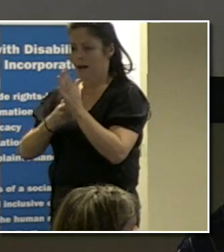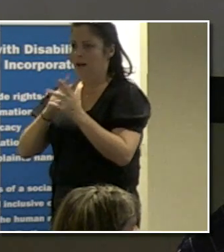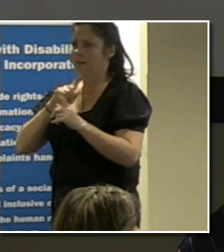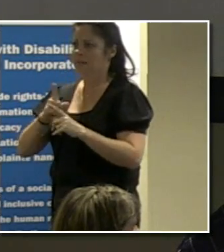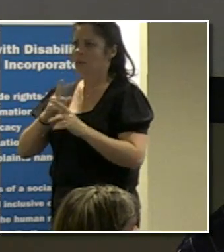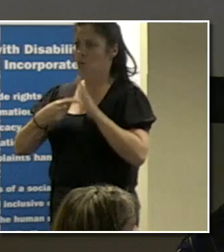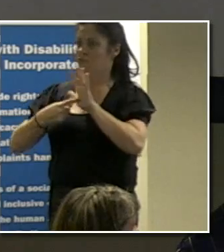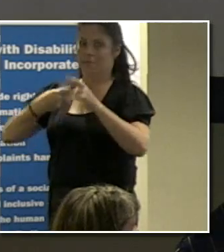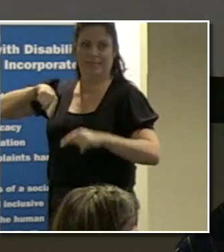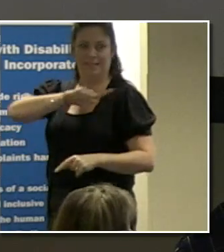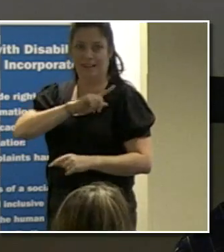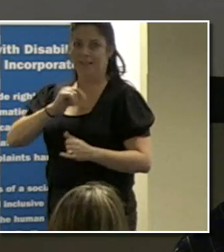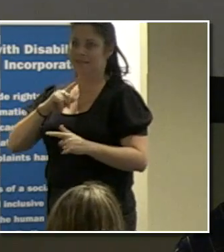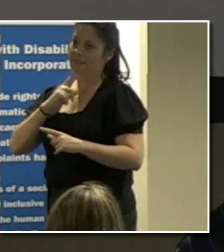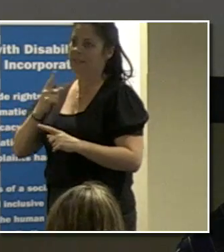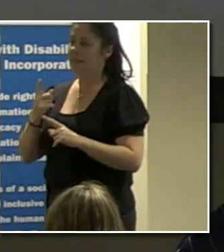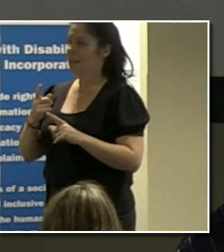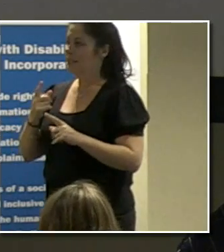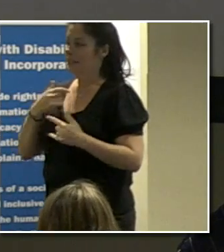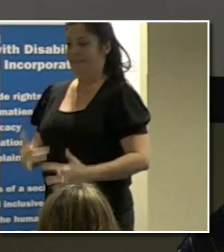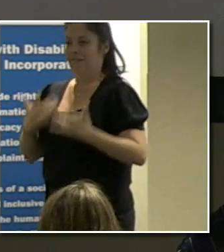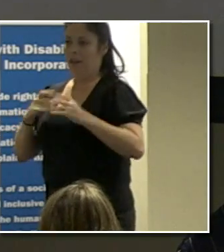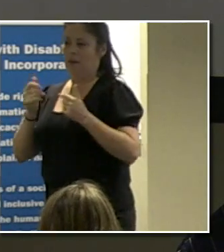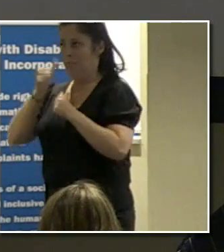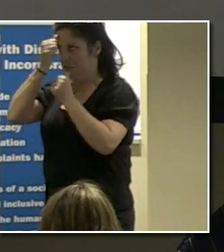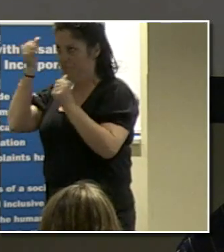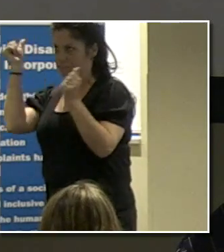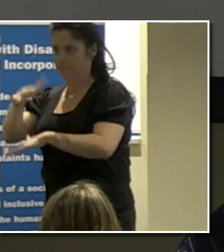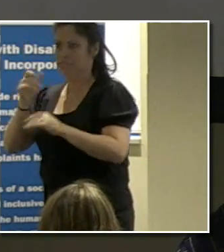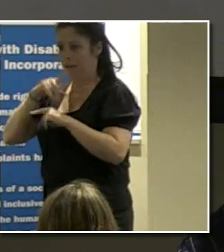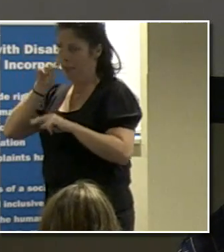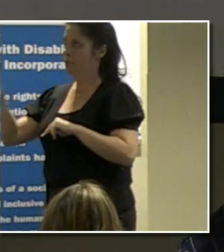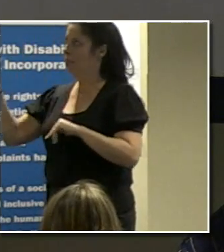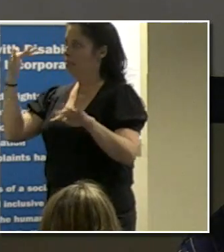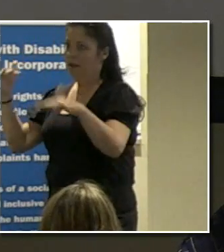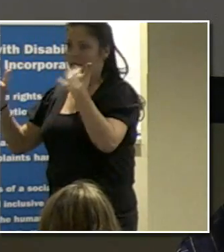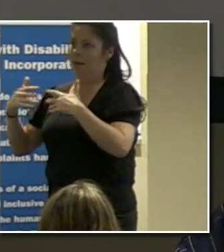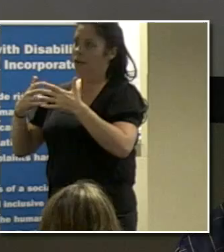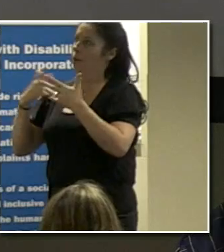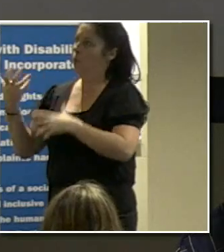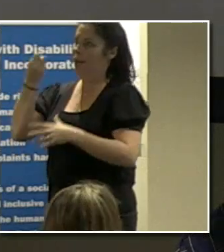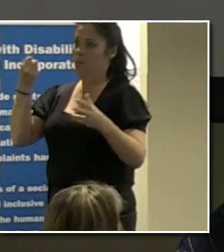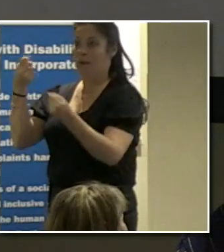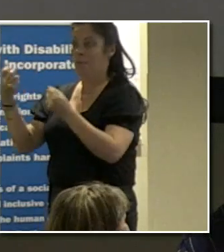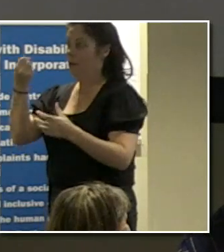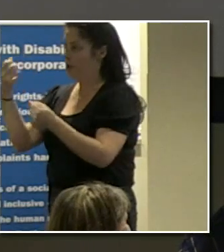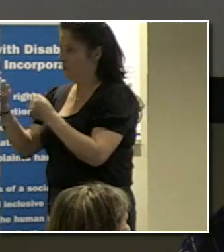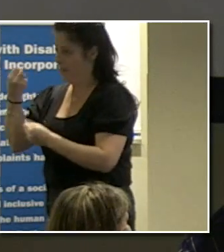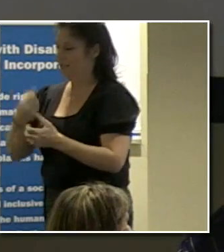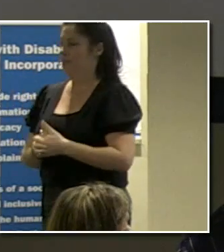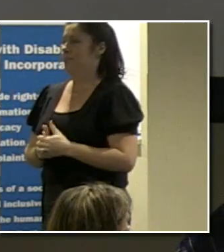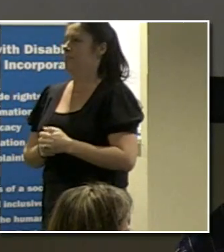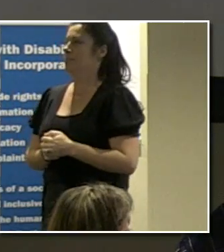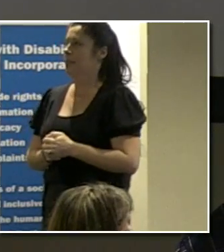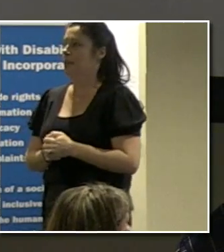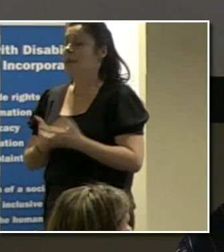like being the unpopular people at the ARIAs that just keep winning award after award. What that means is that